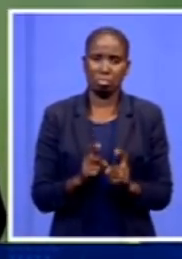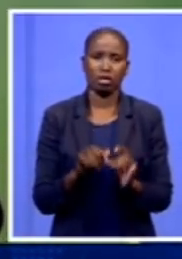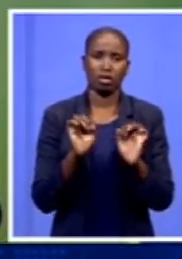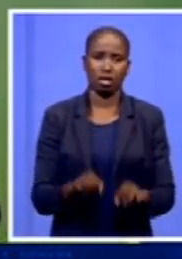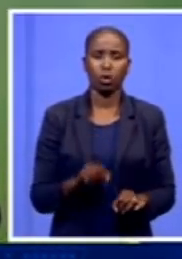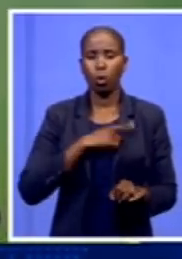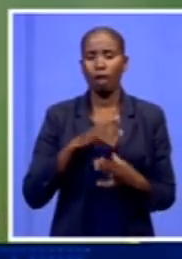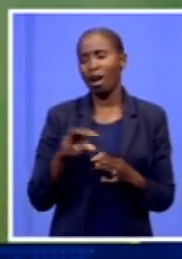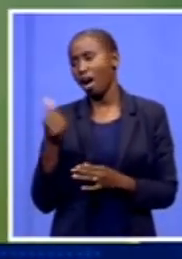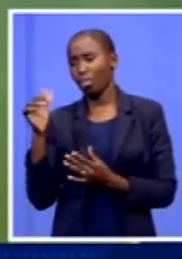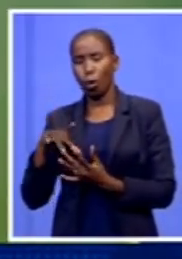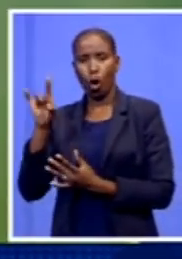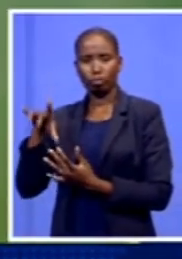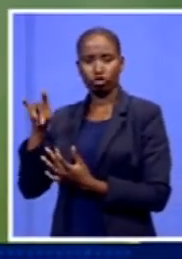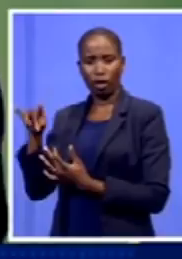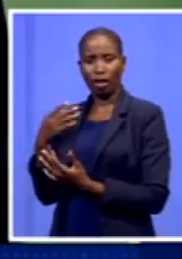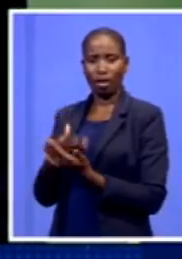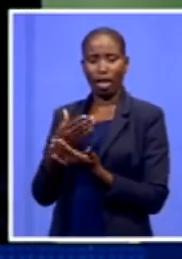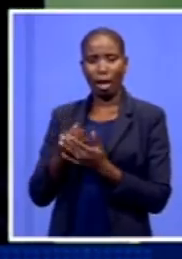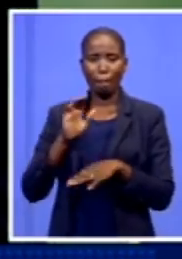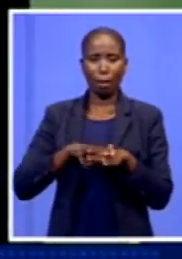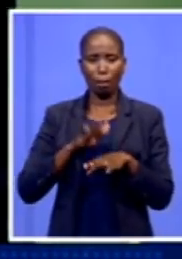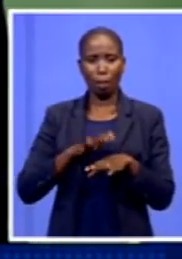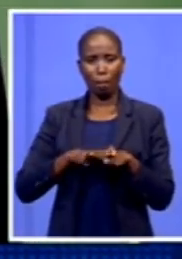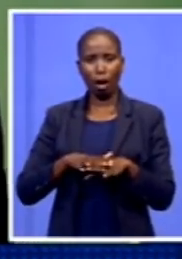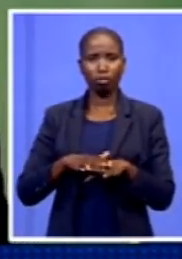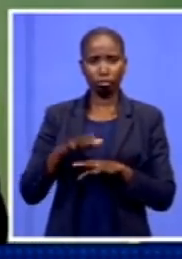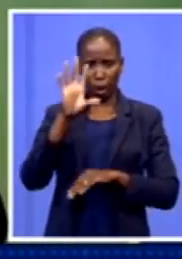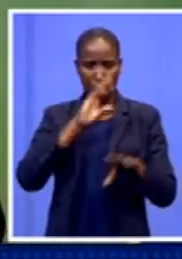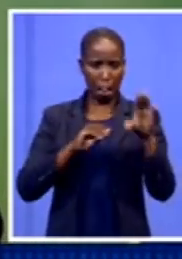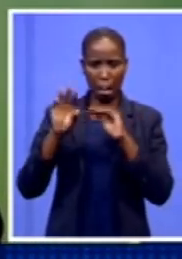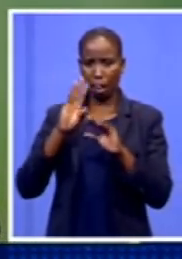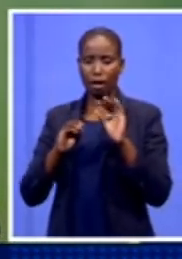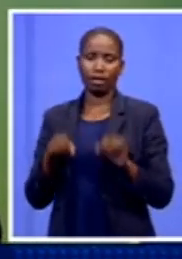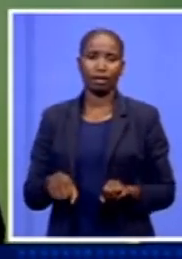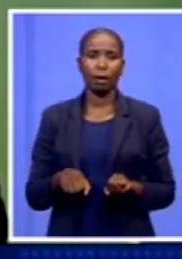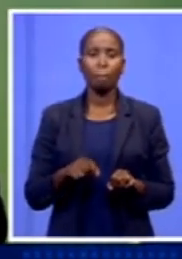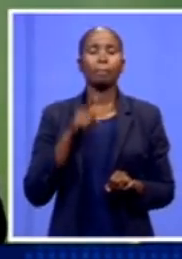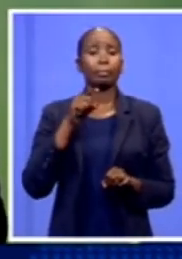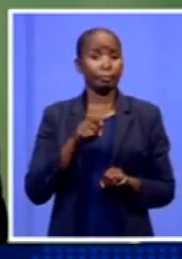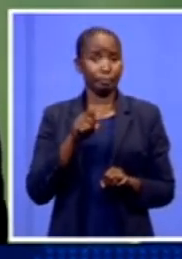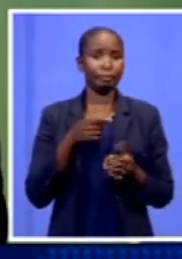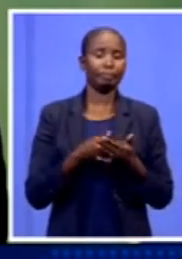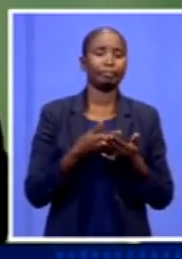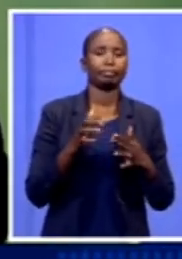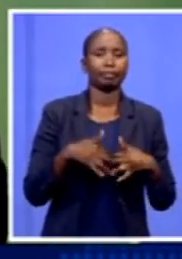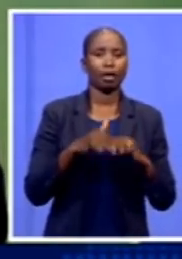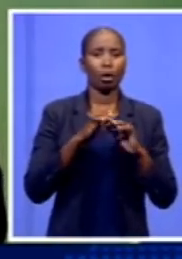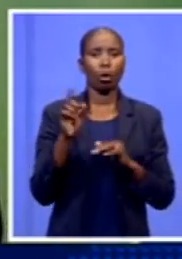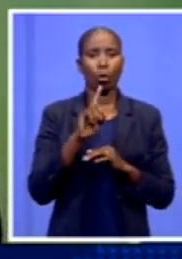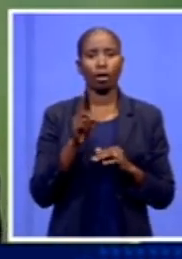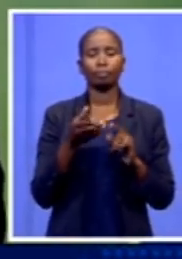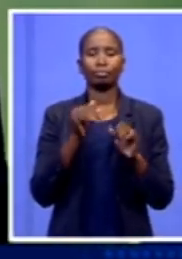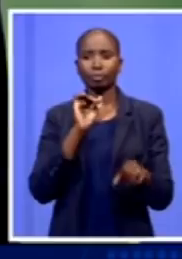exploring. We expect the benefits of this initiative will extend far beyond COVID-19 by